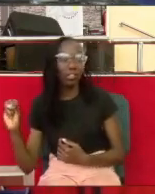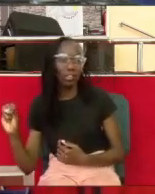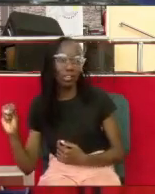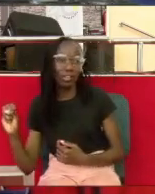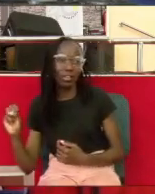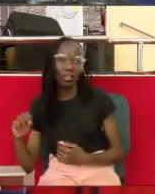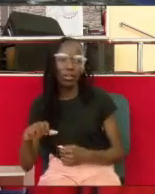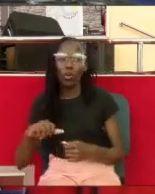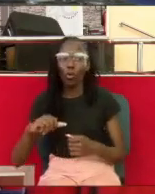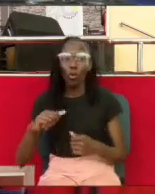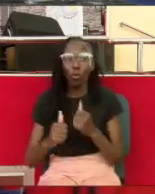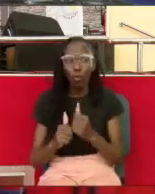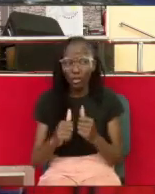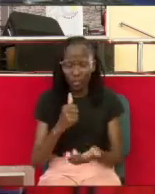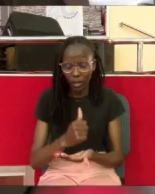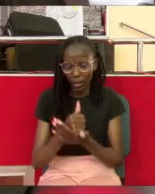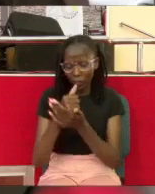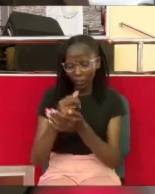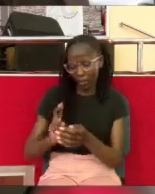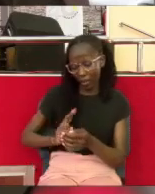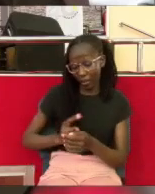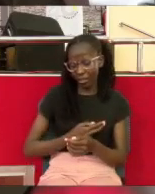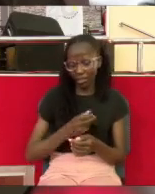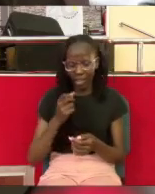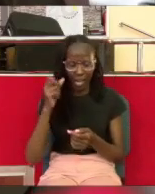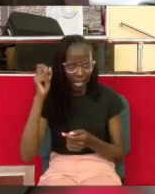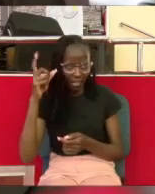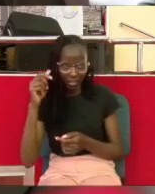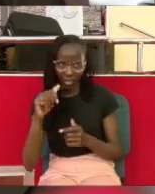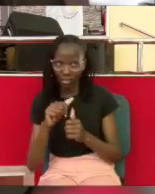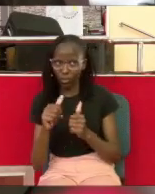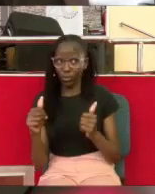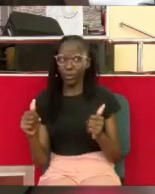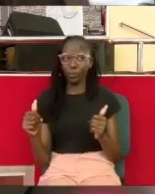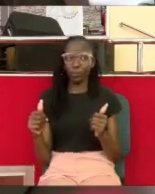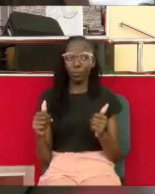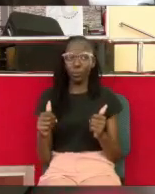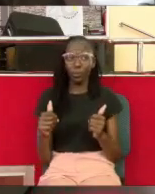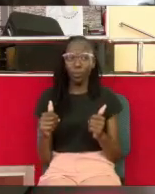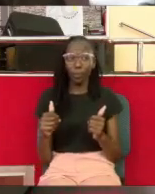which helps us to understand whether the word he was speaking to you